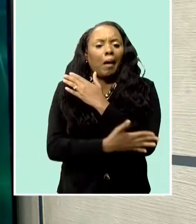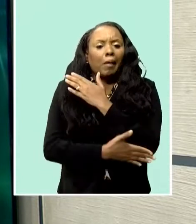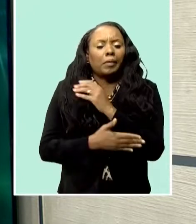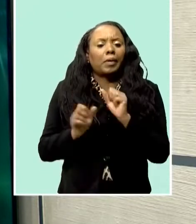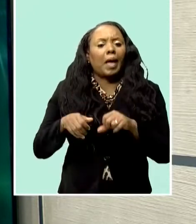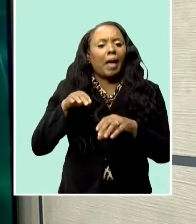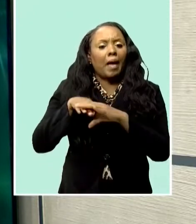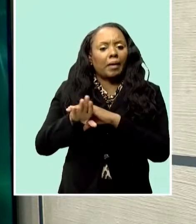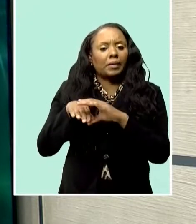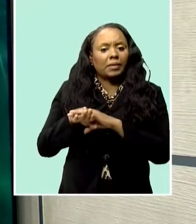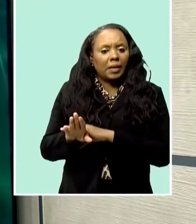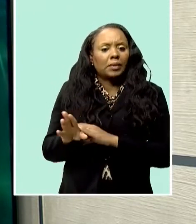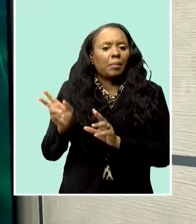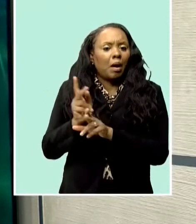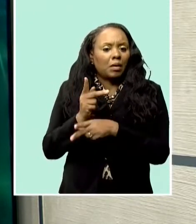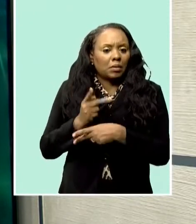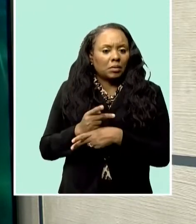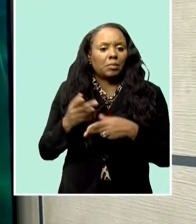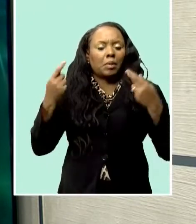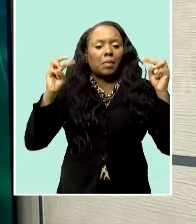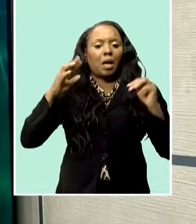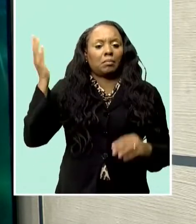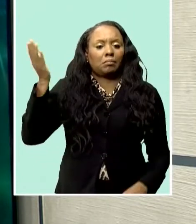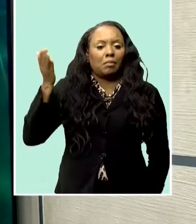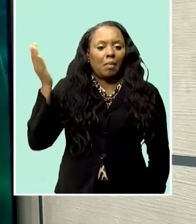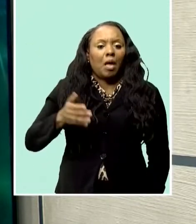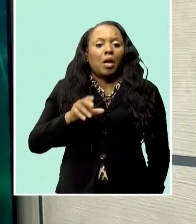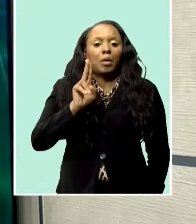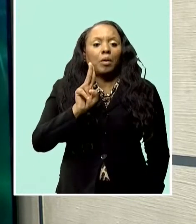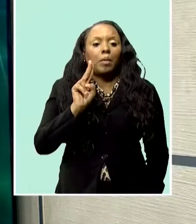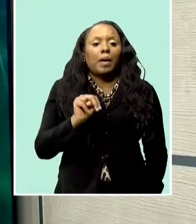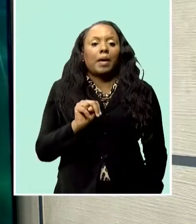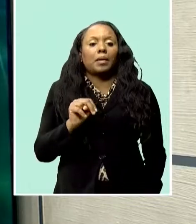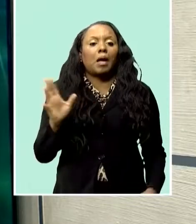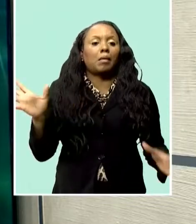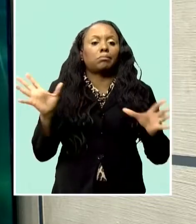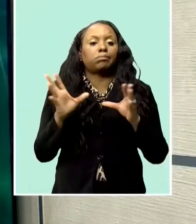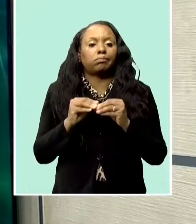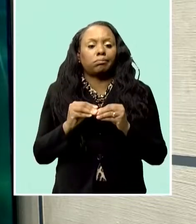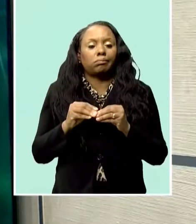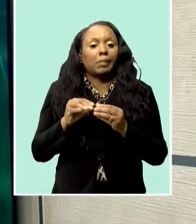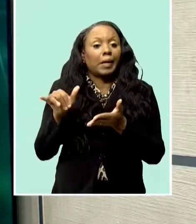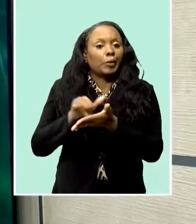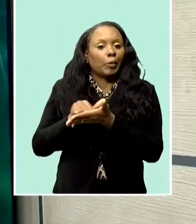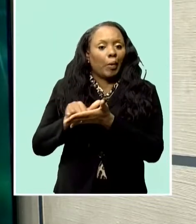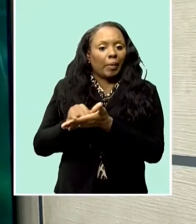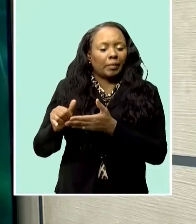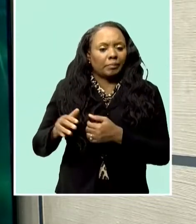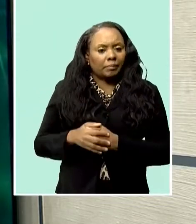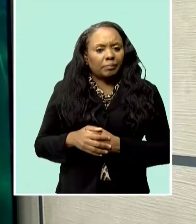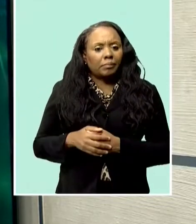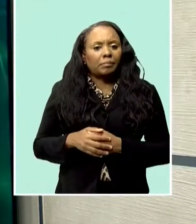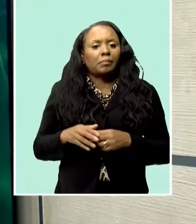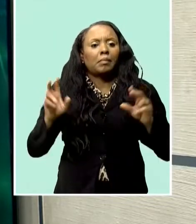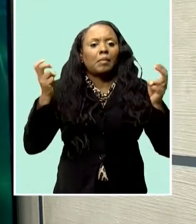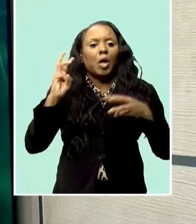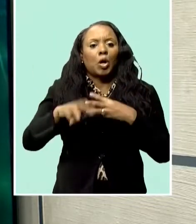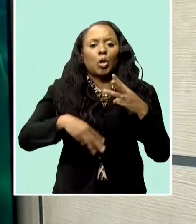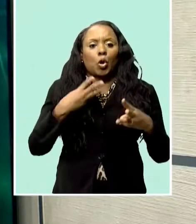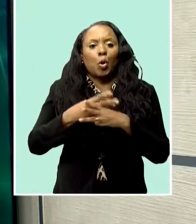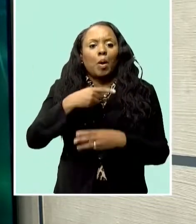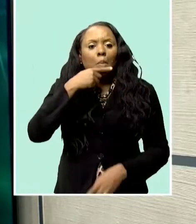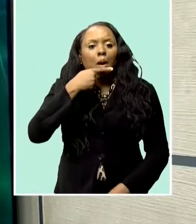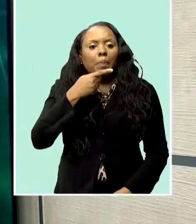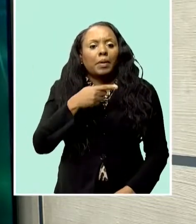the call as she addressed the United Nations 77th General Assembly in New York. Global public goods are those whose benefits affect